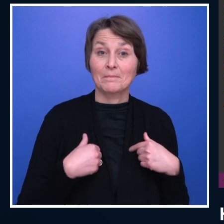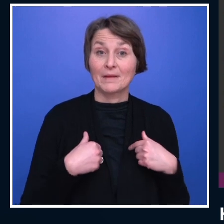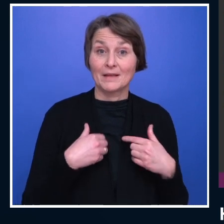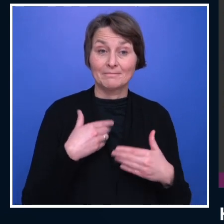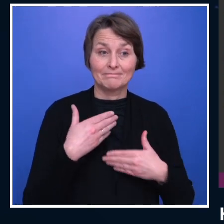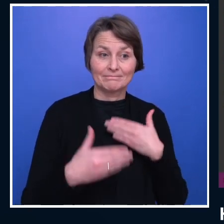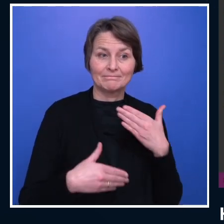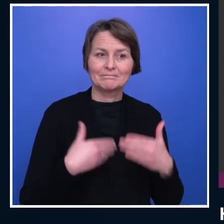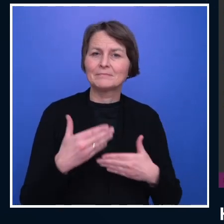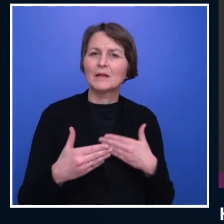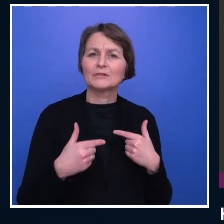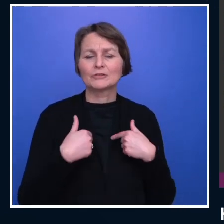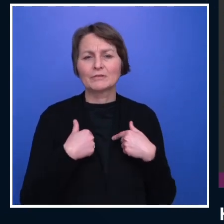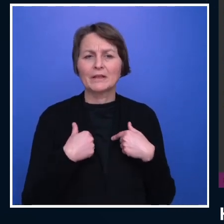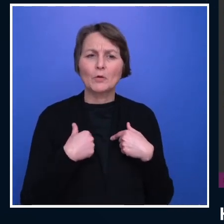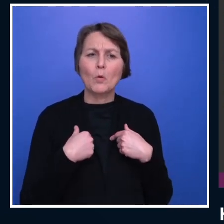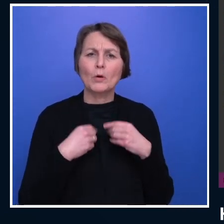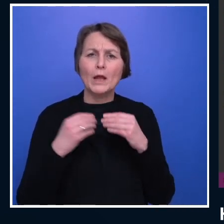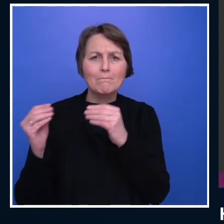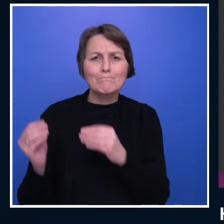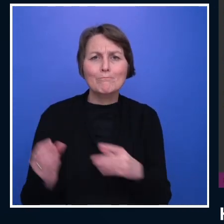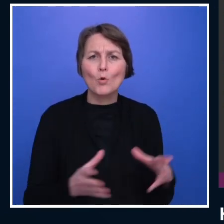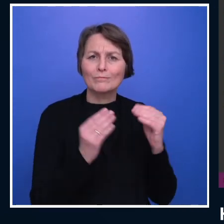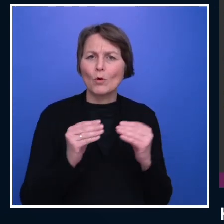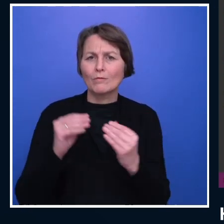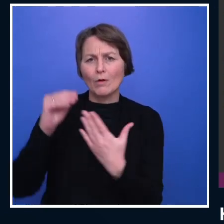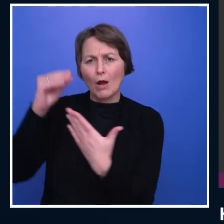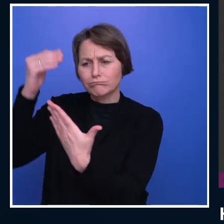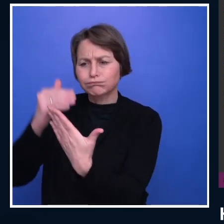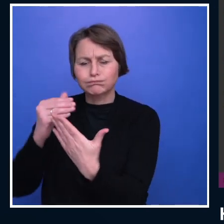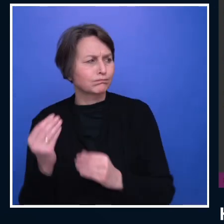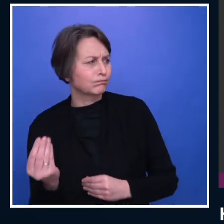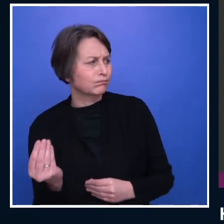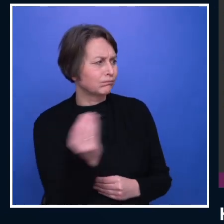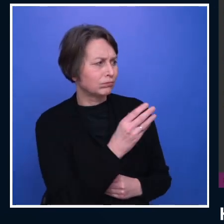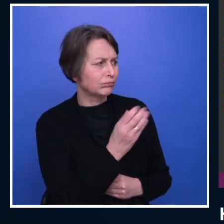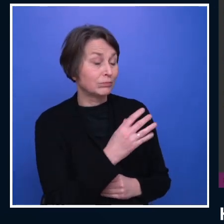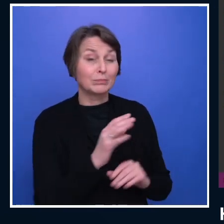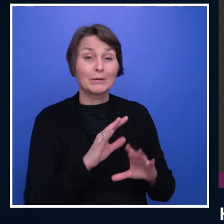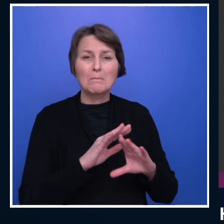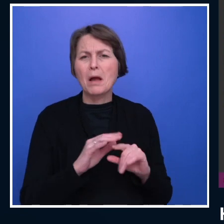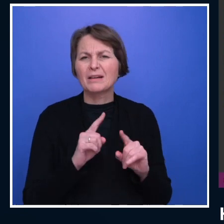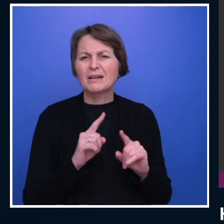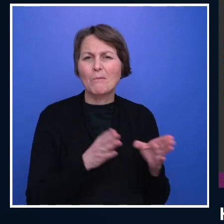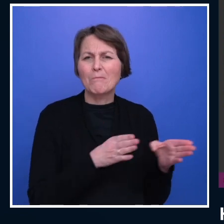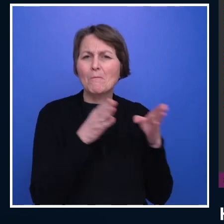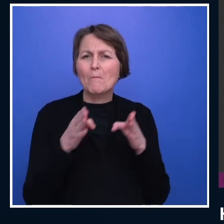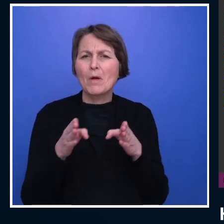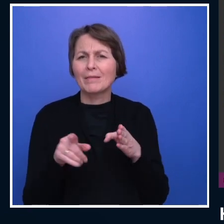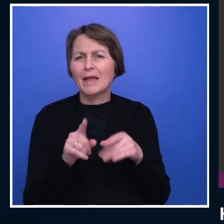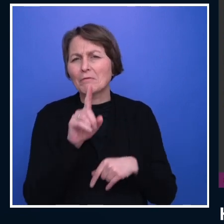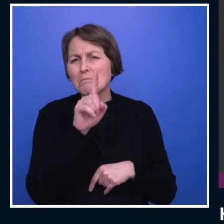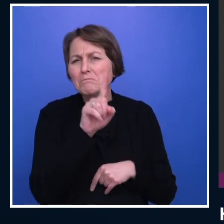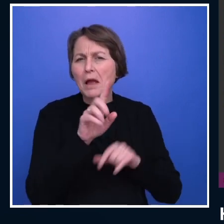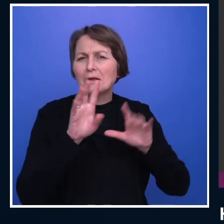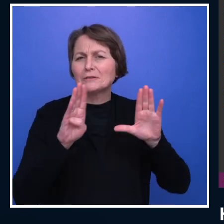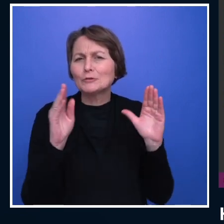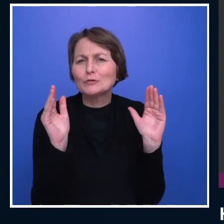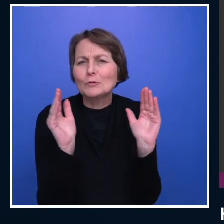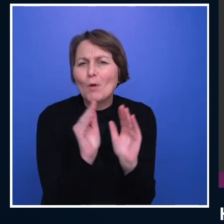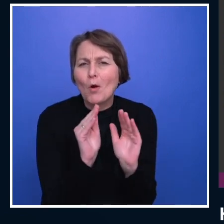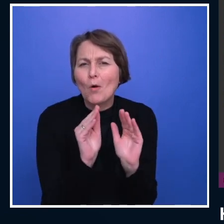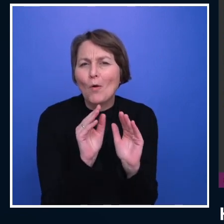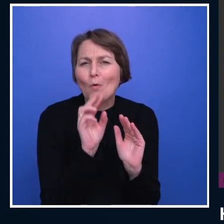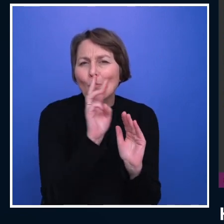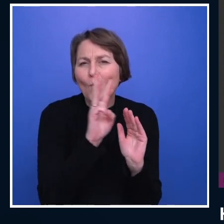got, I think, 19 other small websites. These small websites are like my kids'